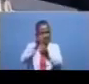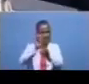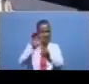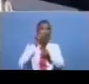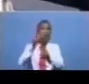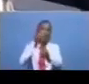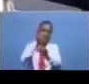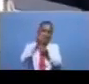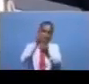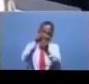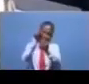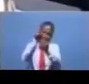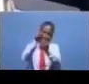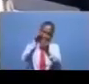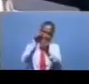this petition,